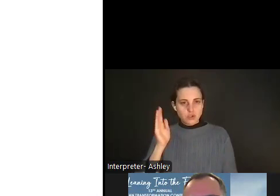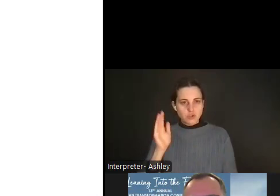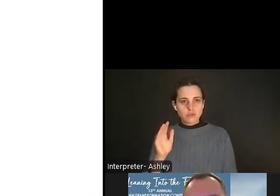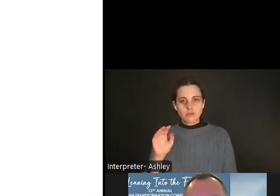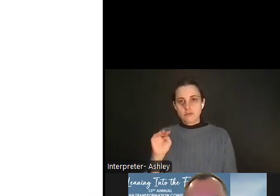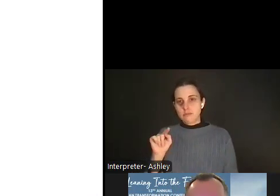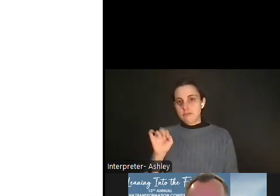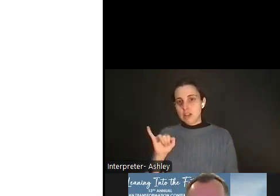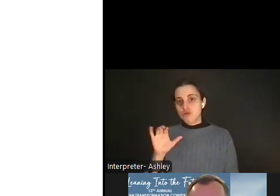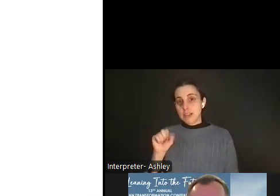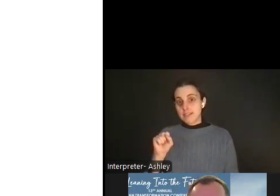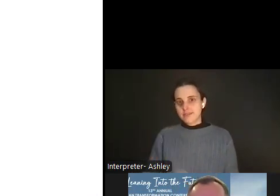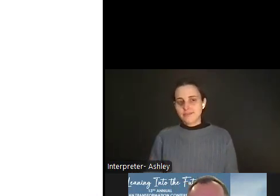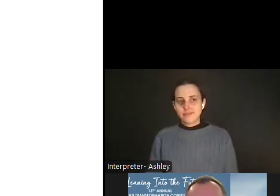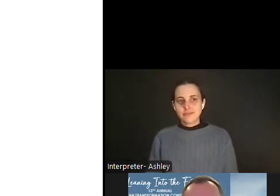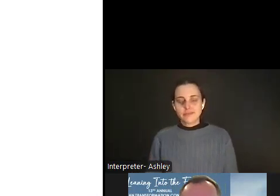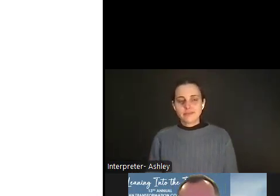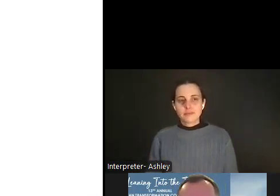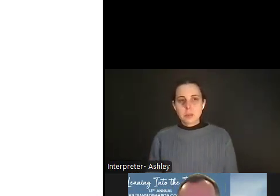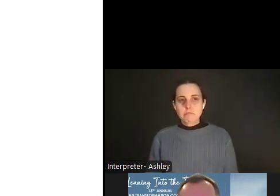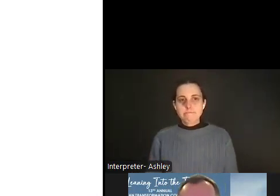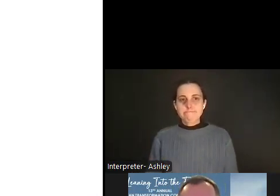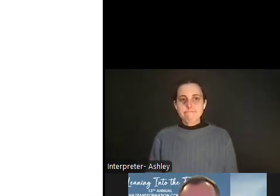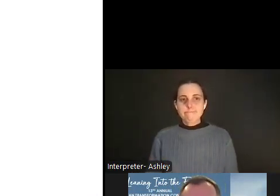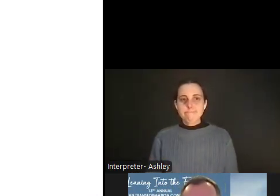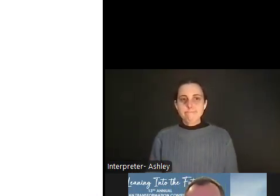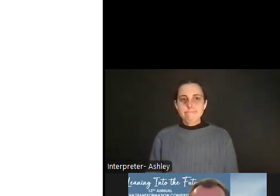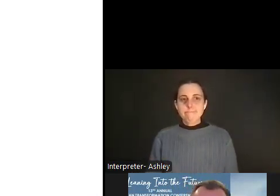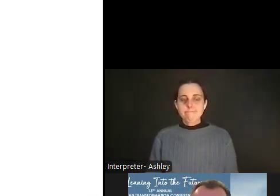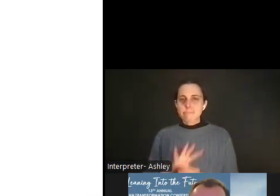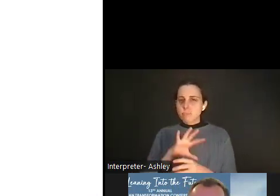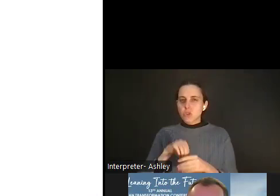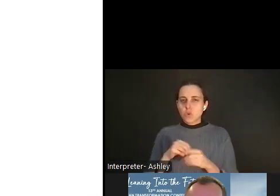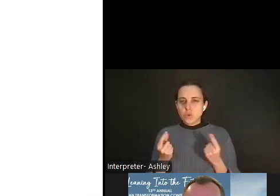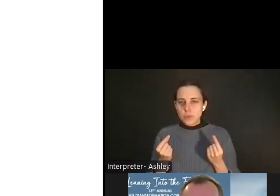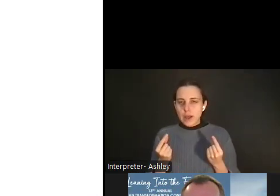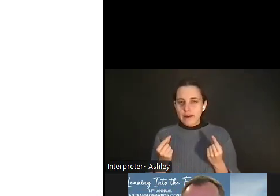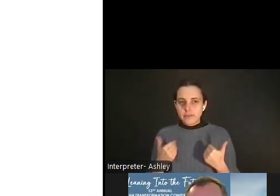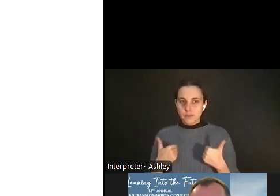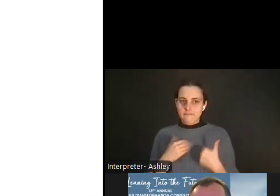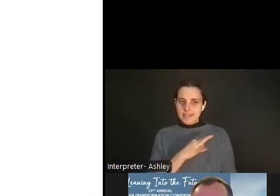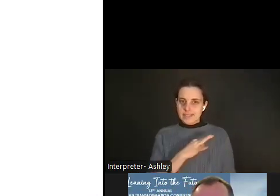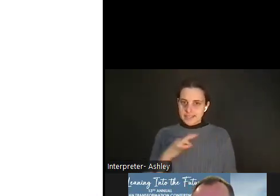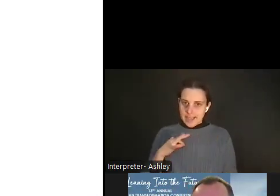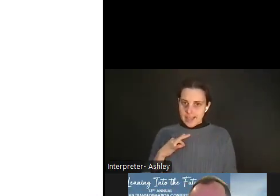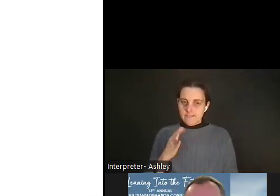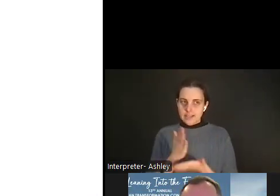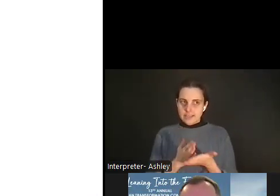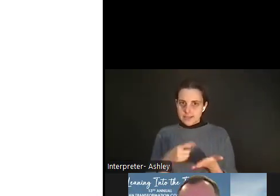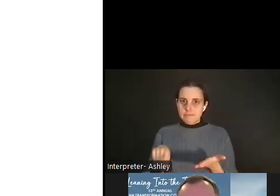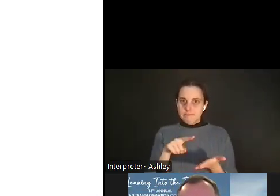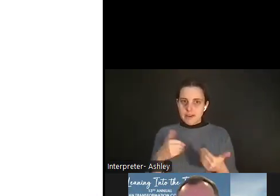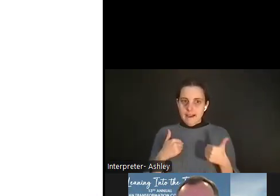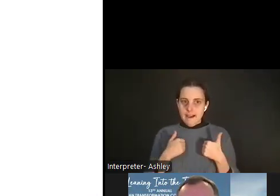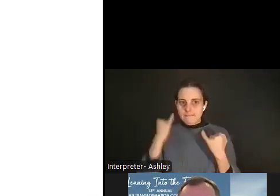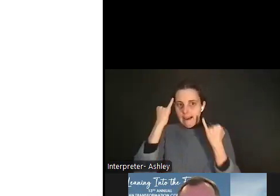so metric-wise, we have our staff, and they have those ideas, right? Some of them are small, as you can see, small light bulbs